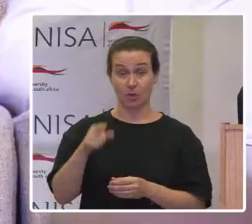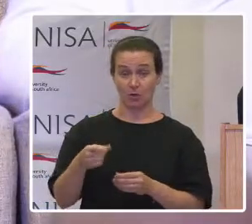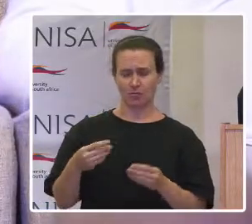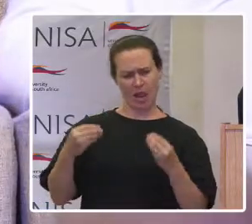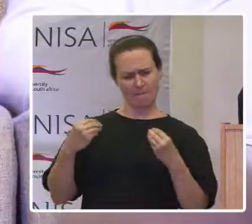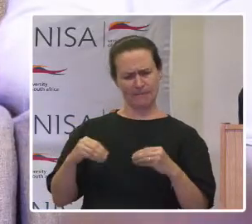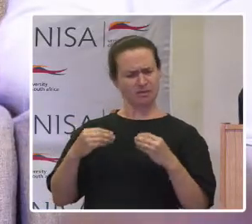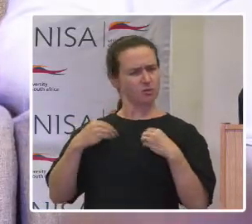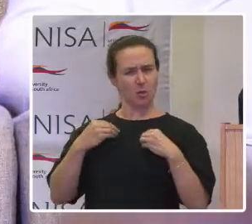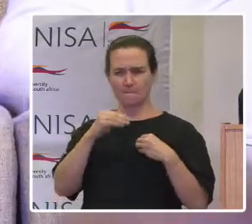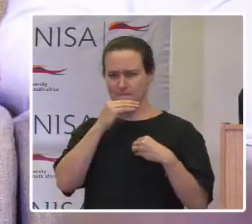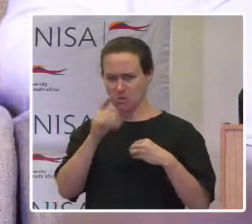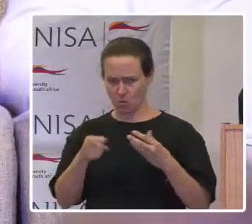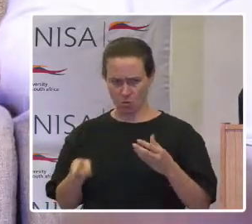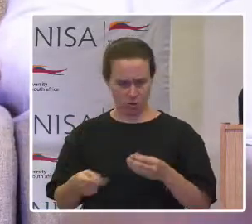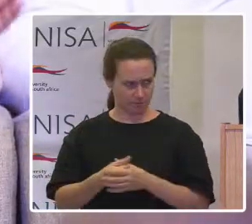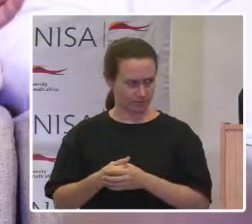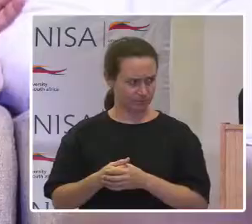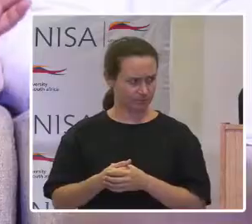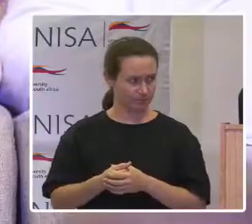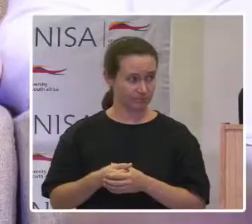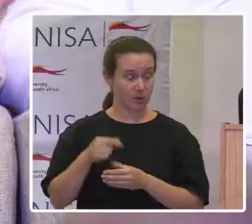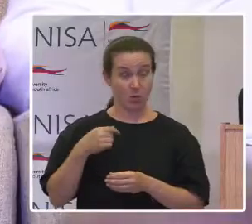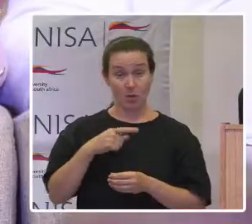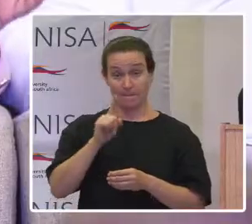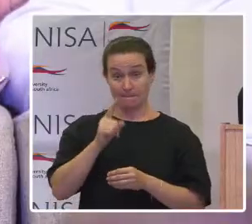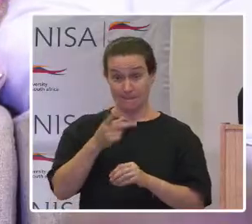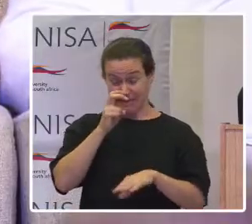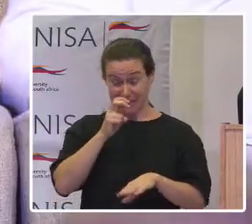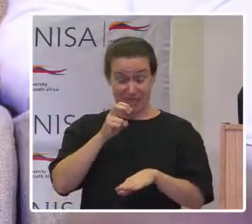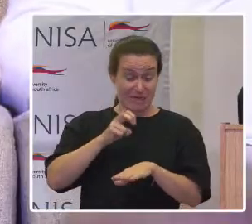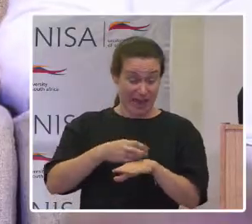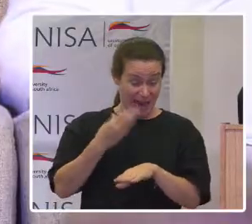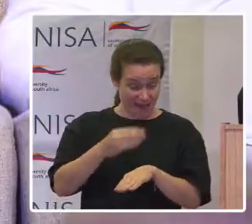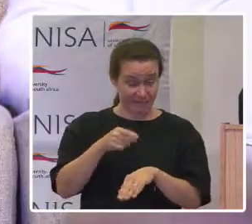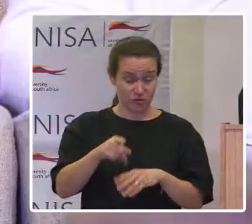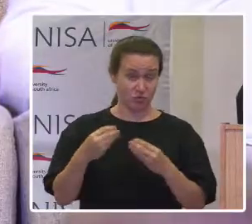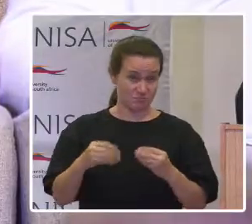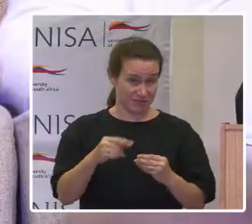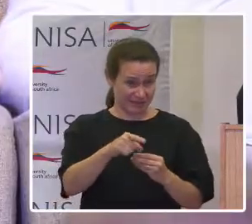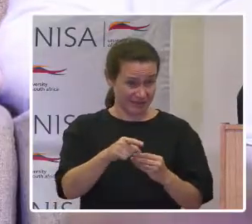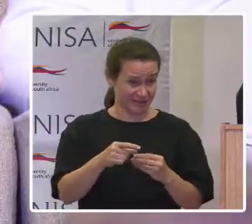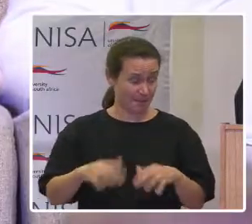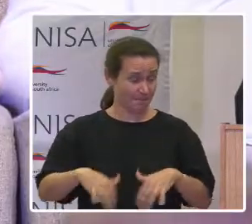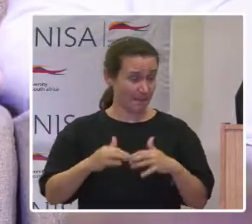say that either it's a necessity entrepreneur or it's